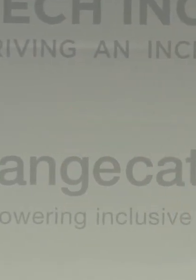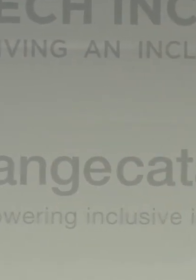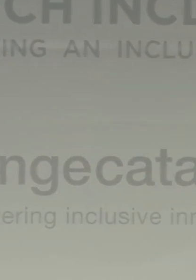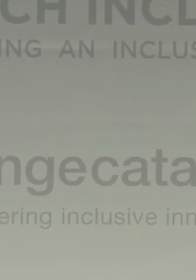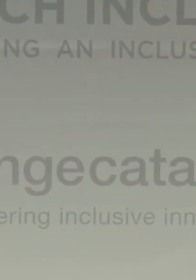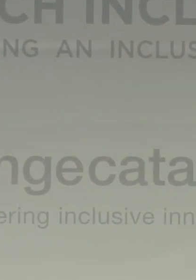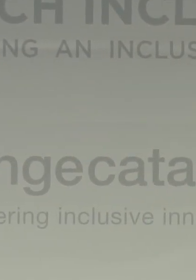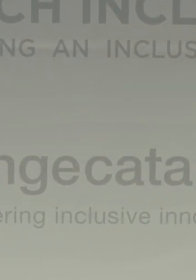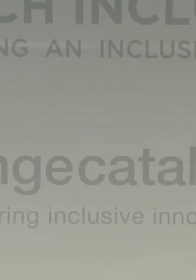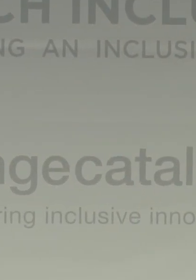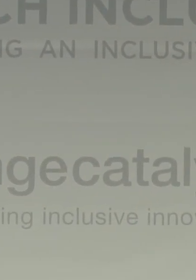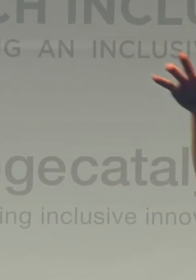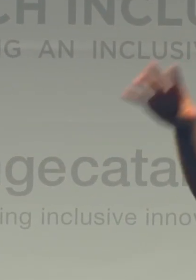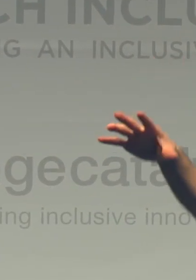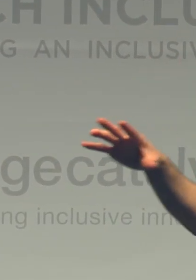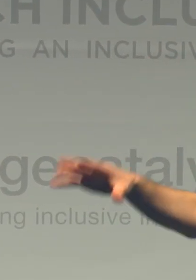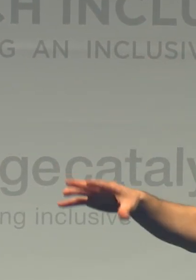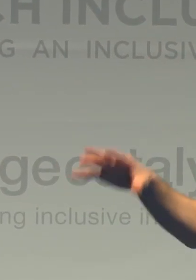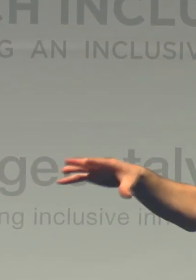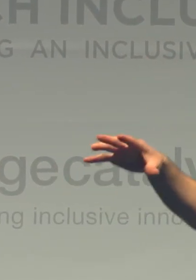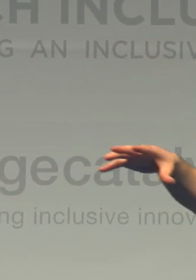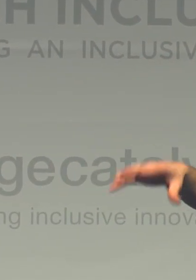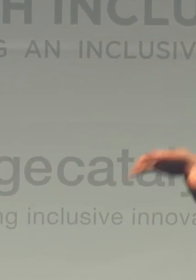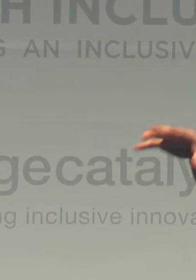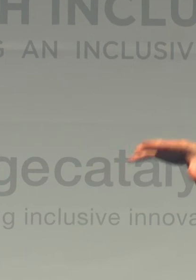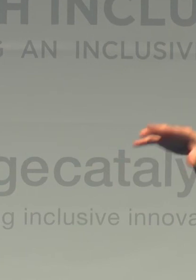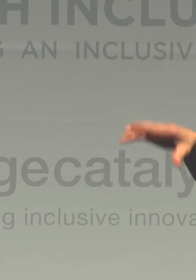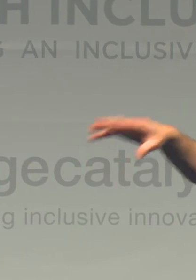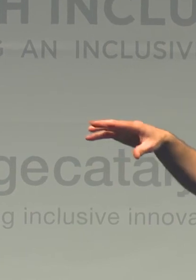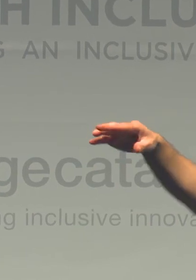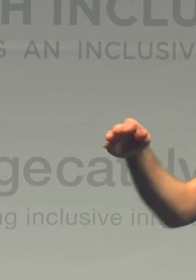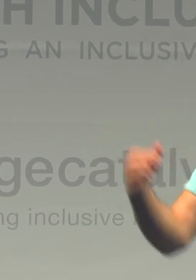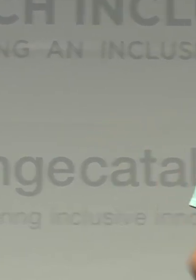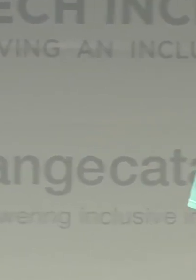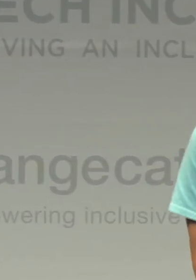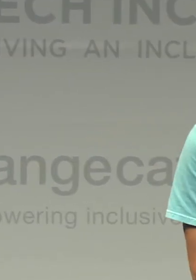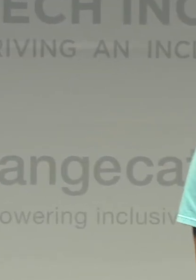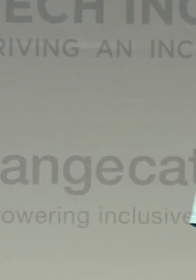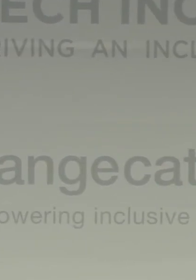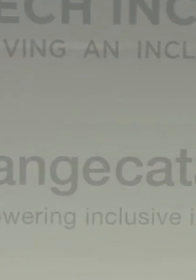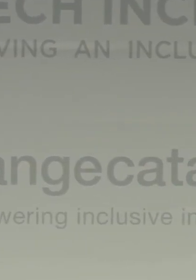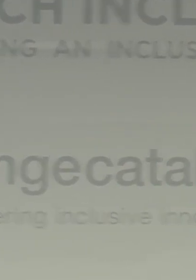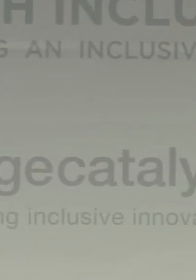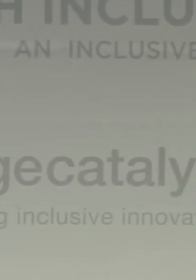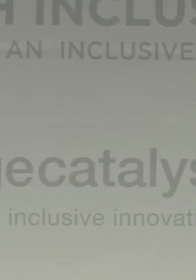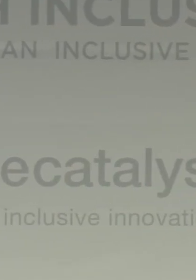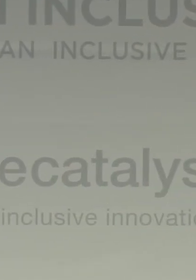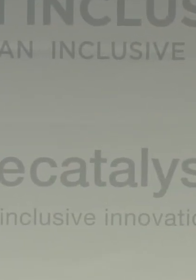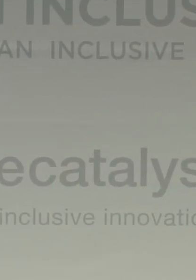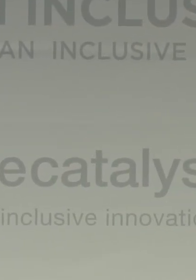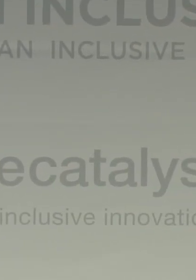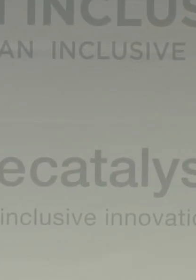culture, that when you go into that land, you're actually going into somebody else's sovereign territory, somebody else's country. I'd like to see another layer that shows